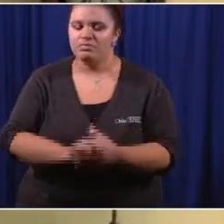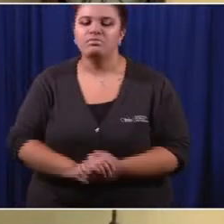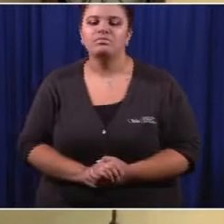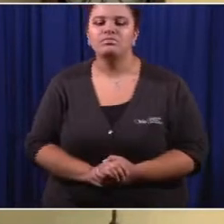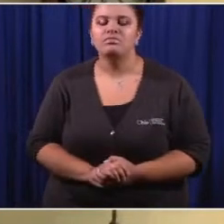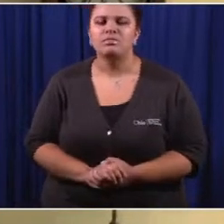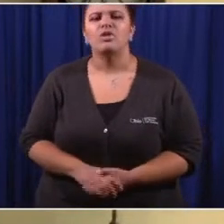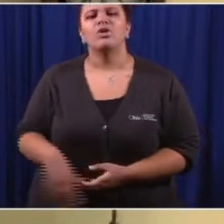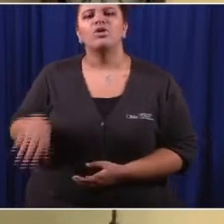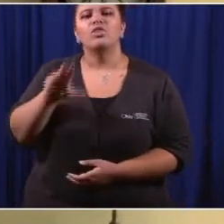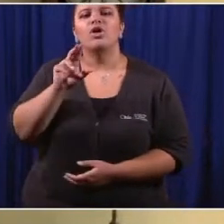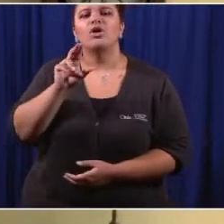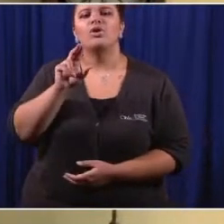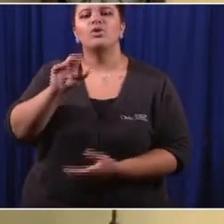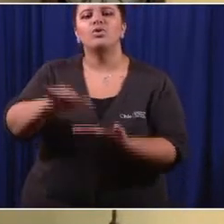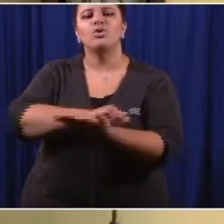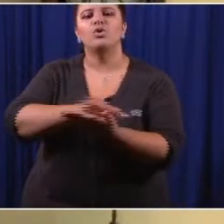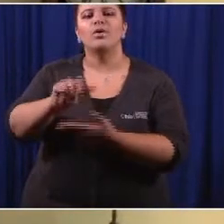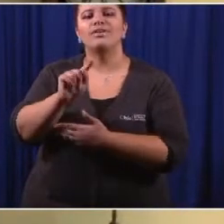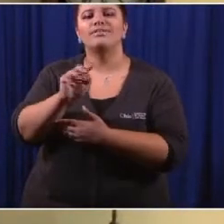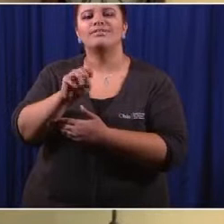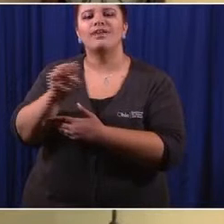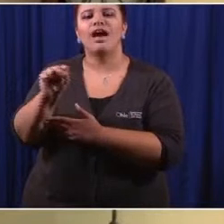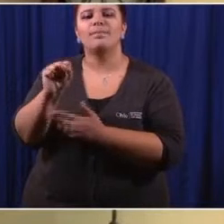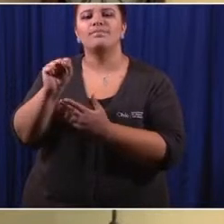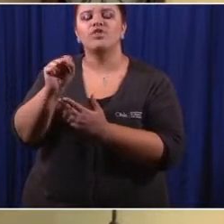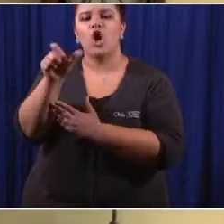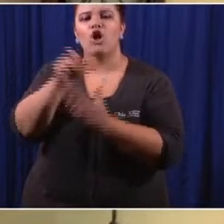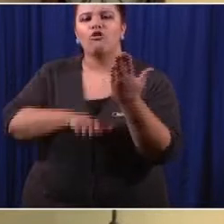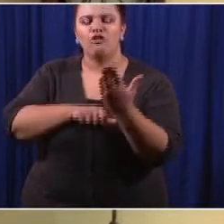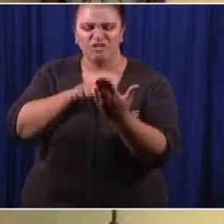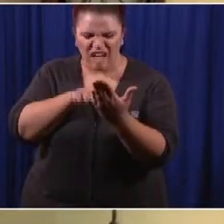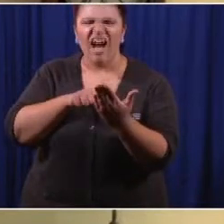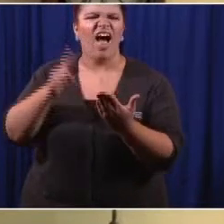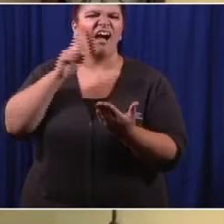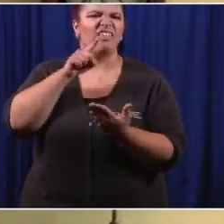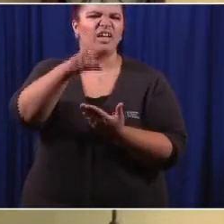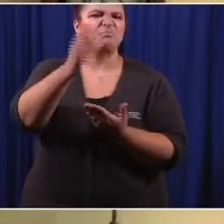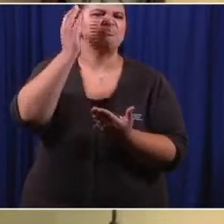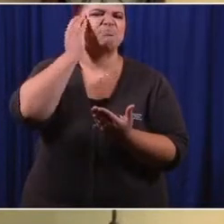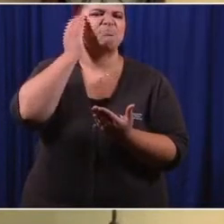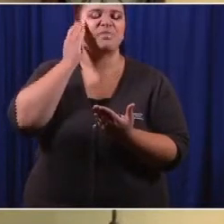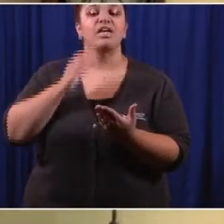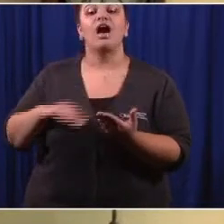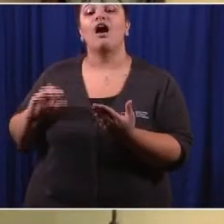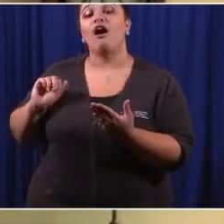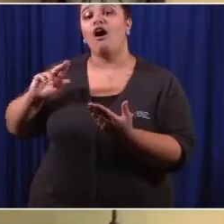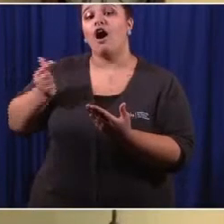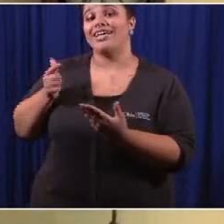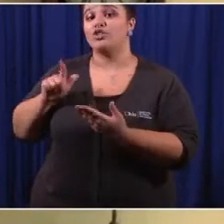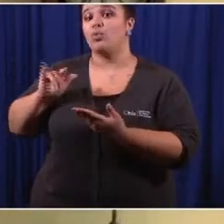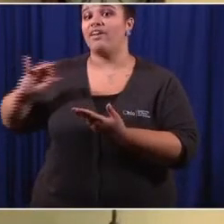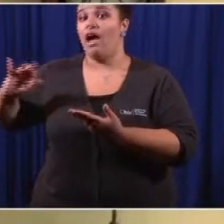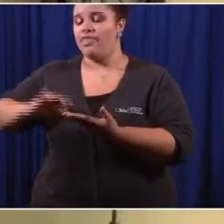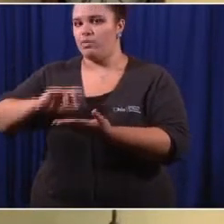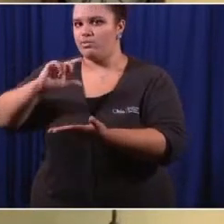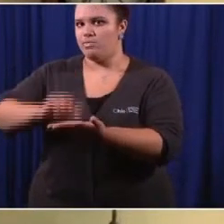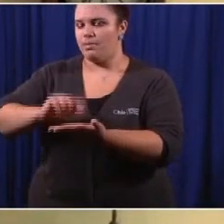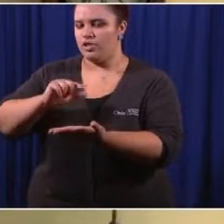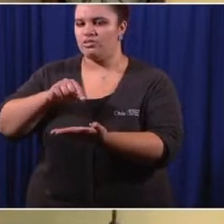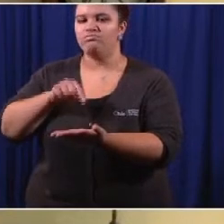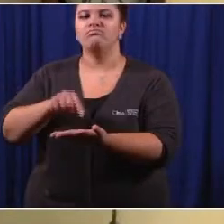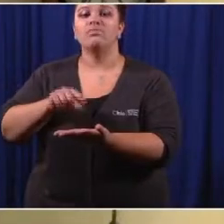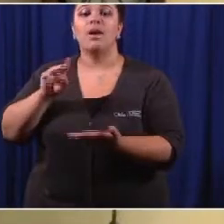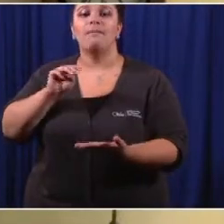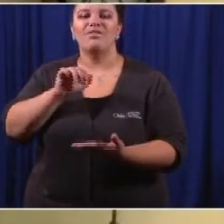the New York Times article. I think you've heard about this before. It published on August 29th, and it referenced testing data gathered from